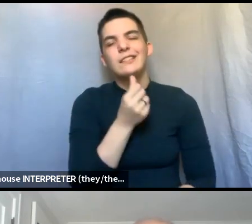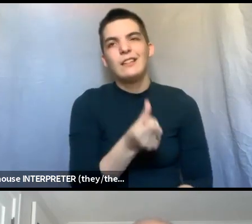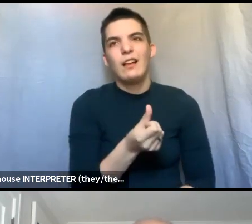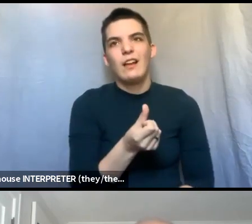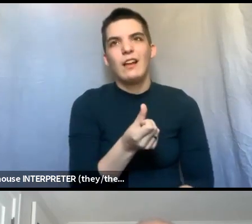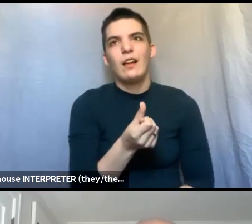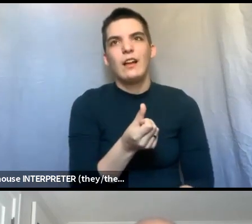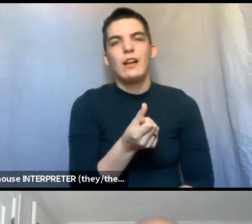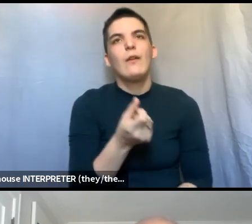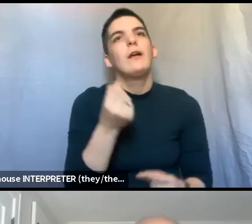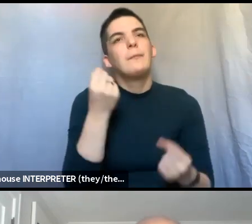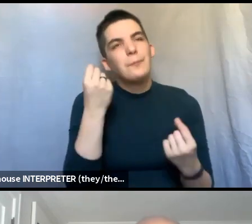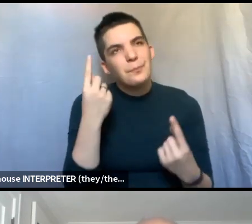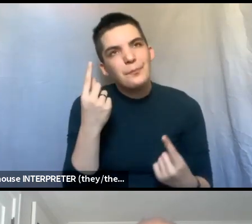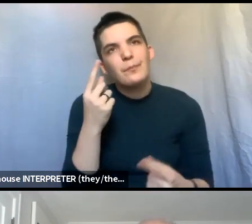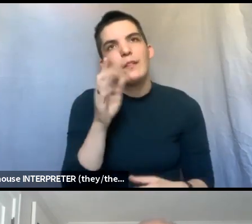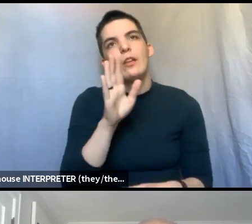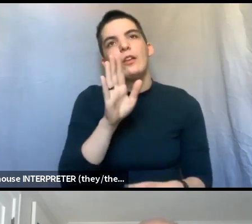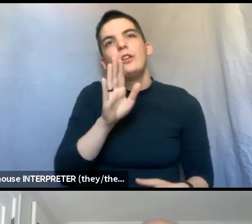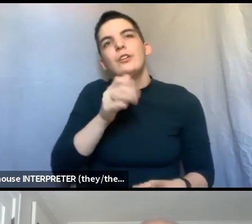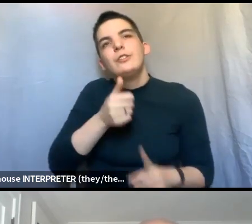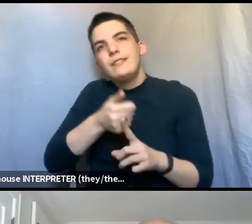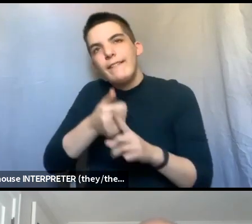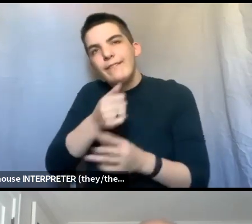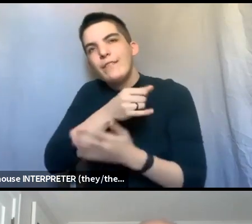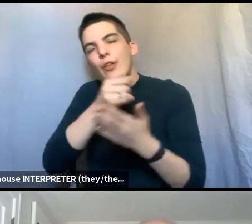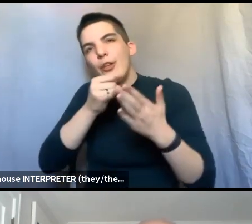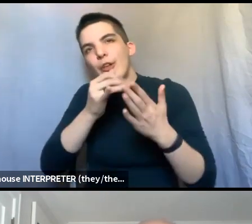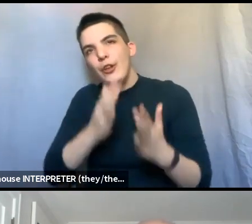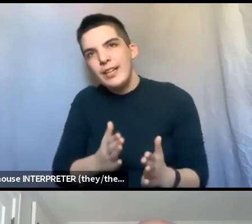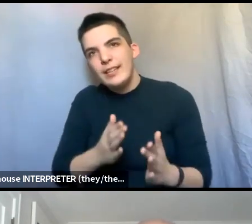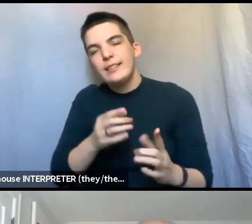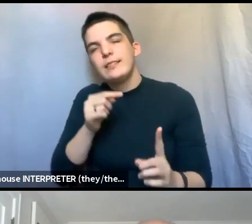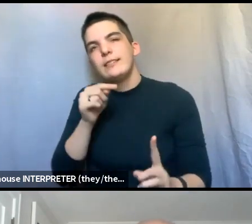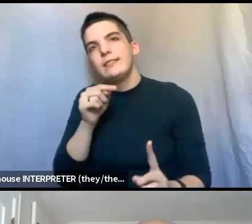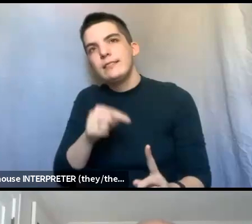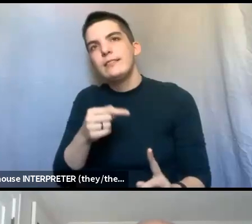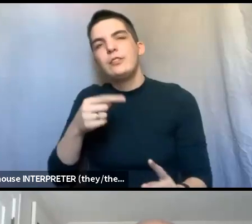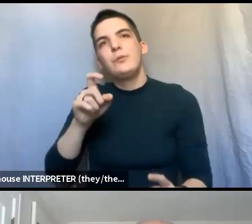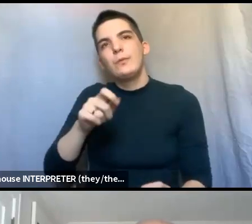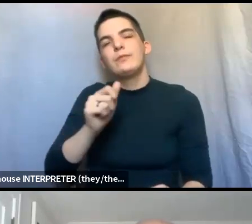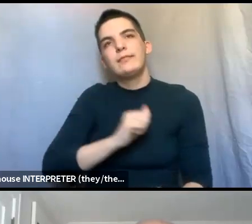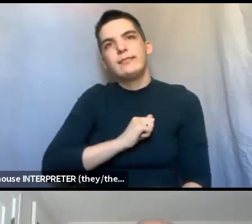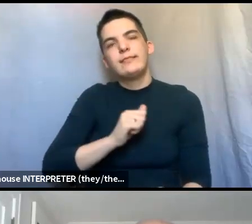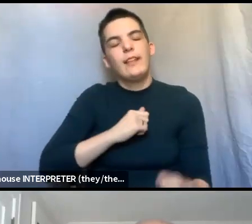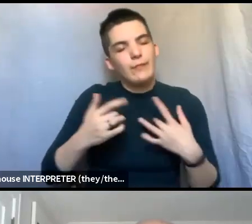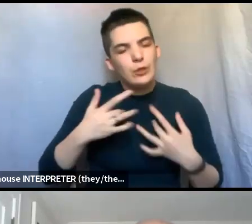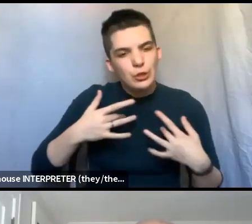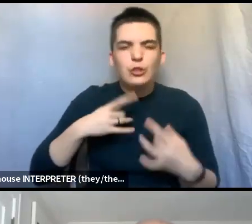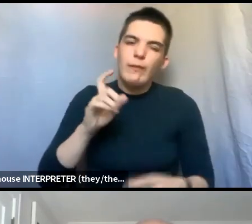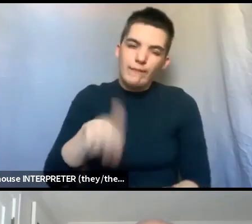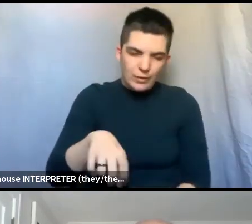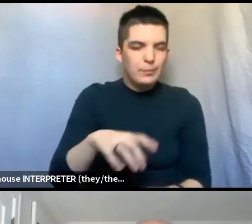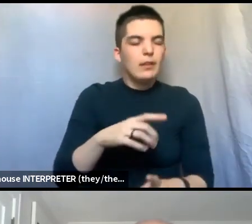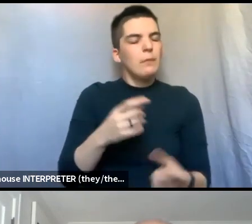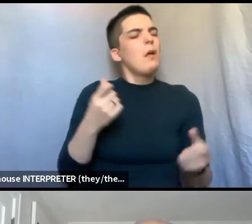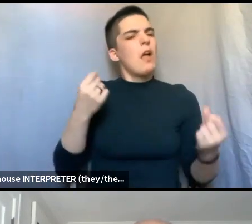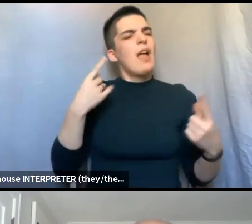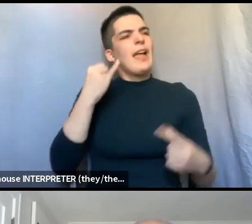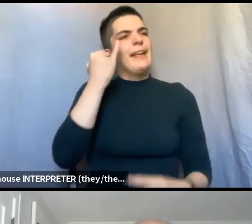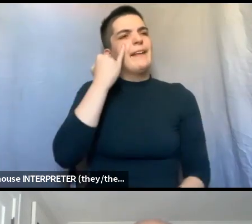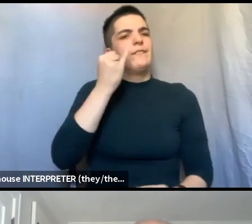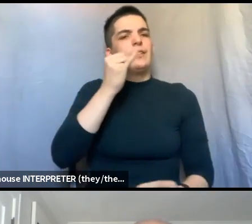artist, you are self-concerned, especially playwrights, they have to be. But if it's speaking, you